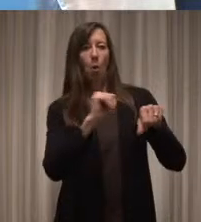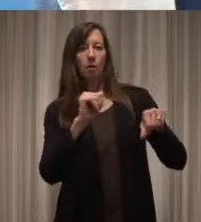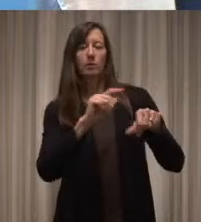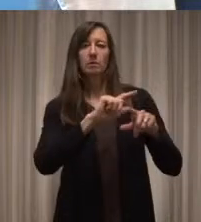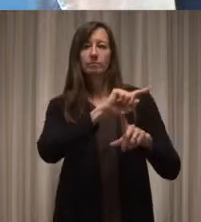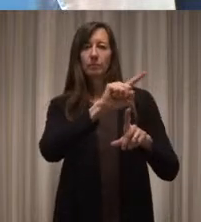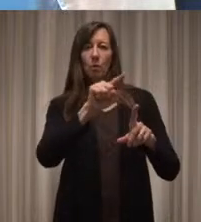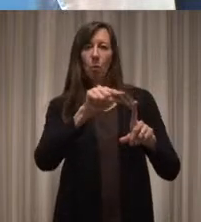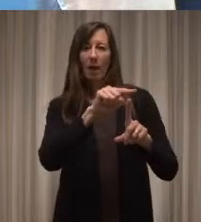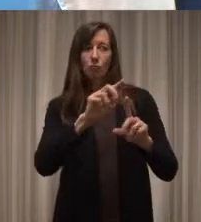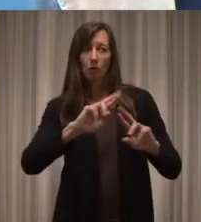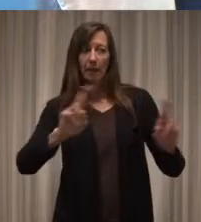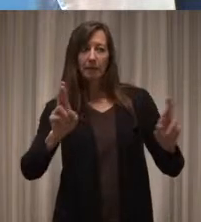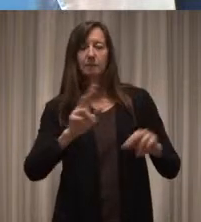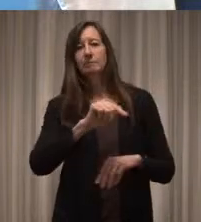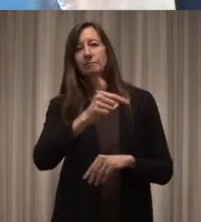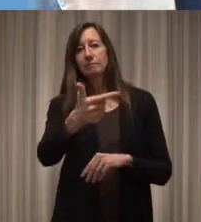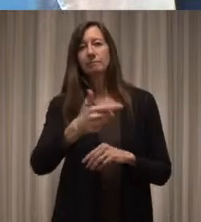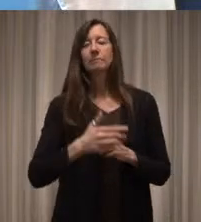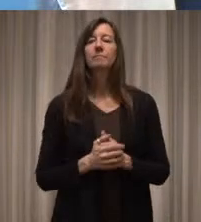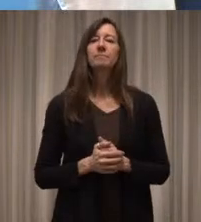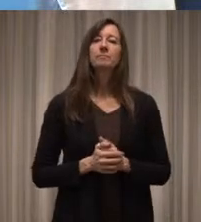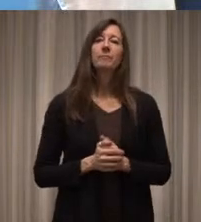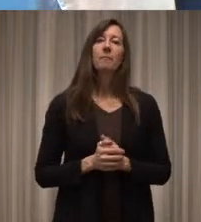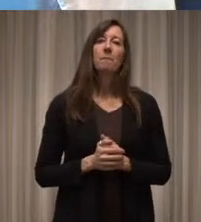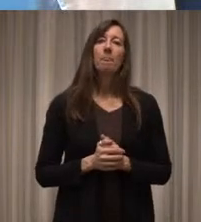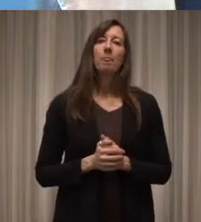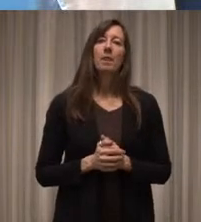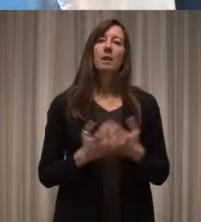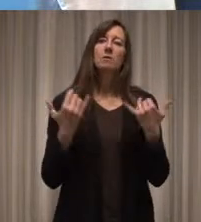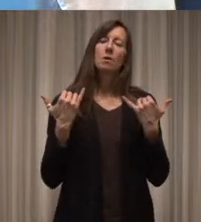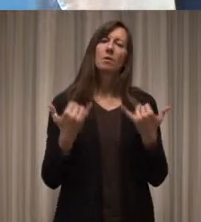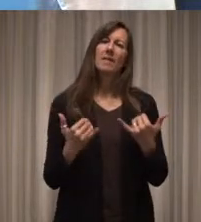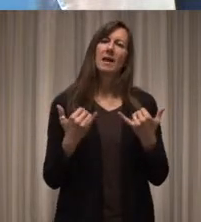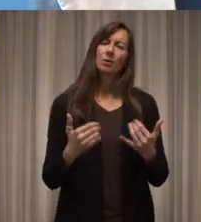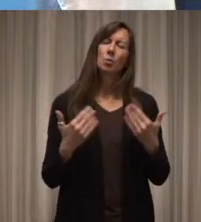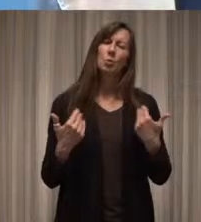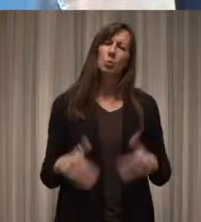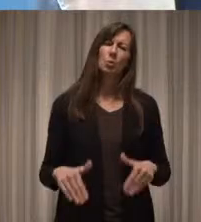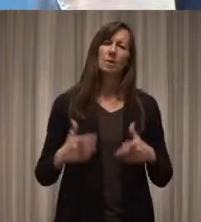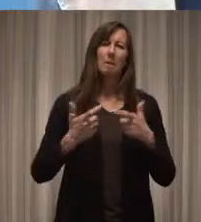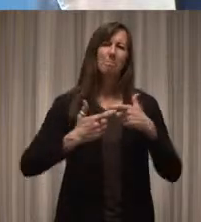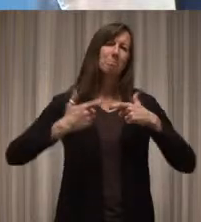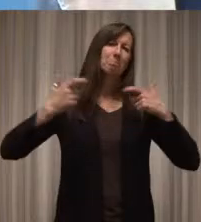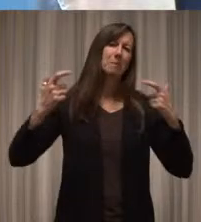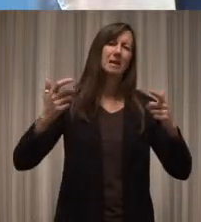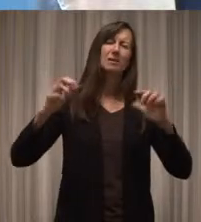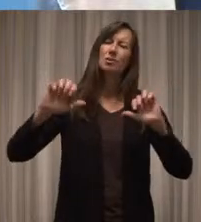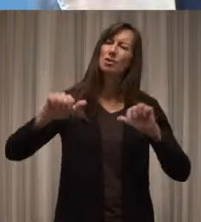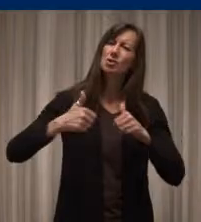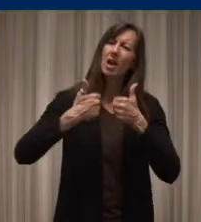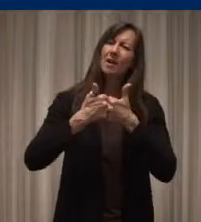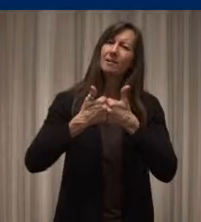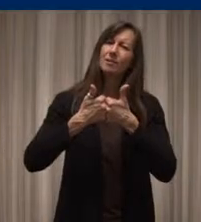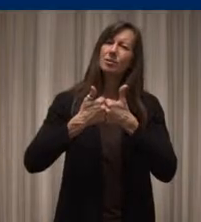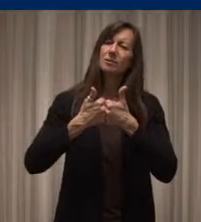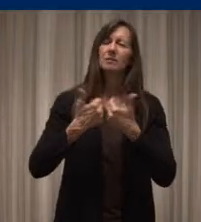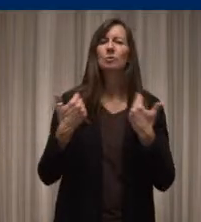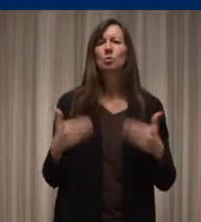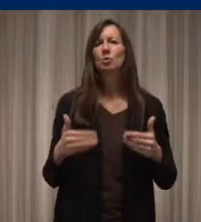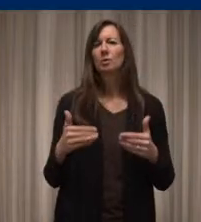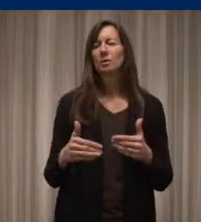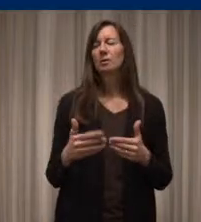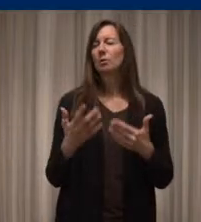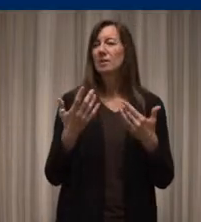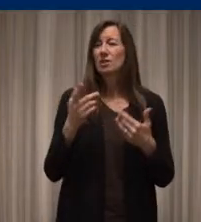undergirded and kind of driven by the predominant challenge that we face, which is that we still desperately need